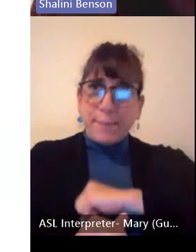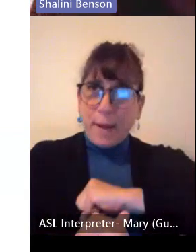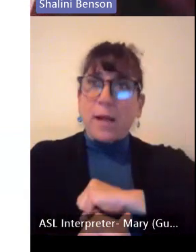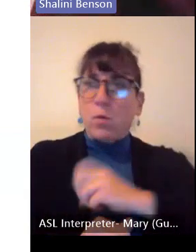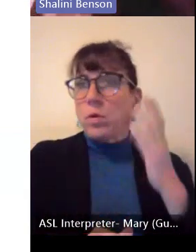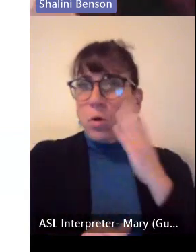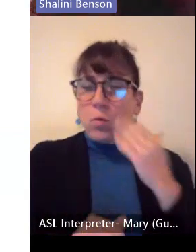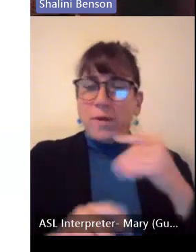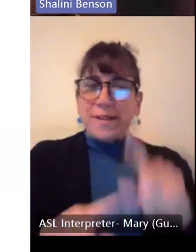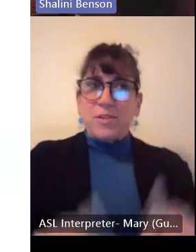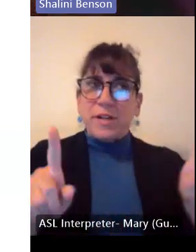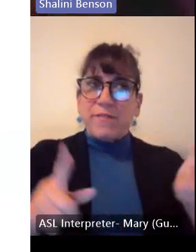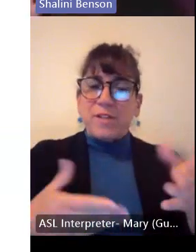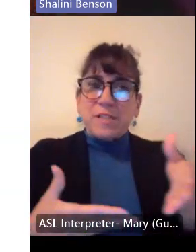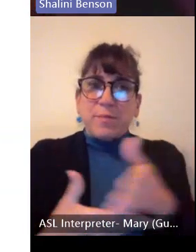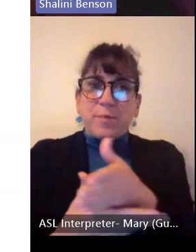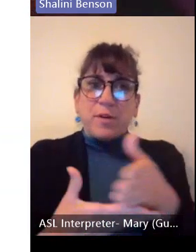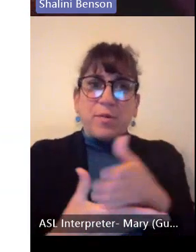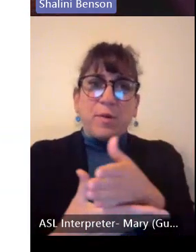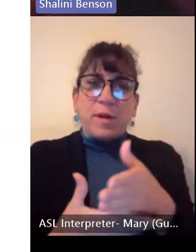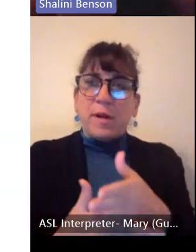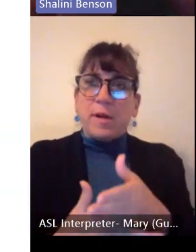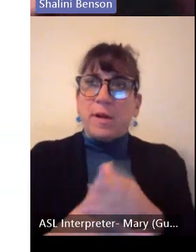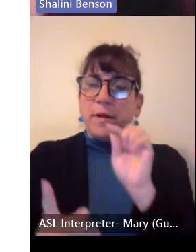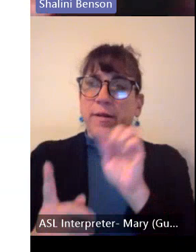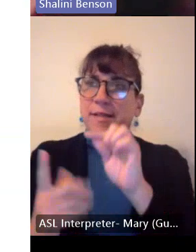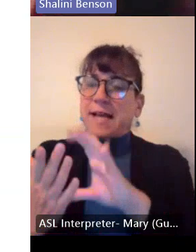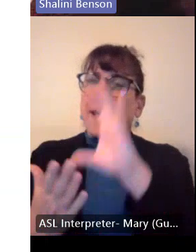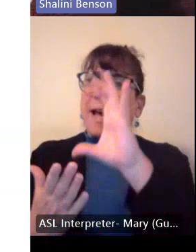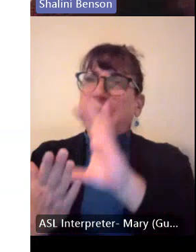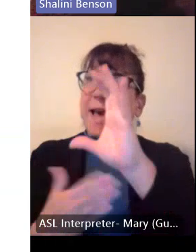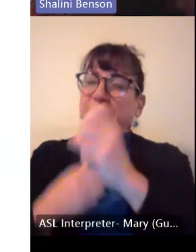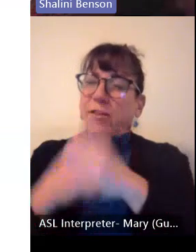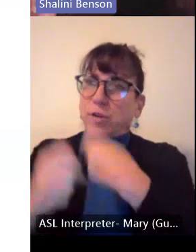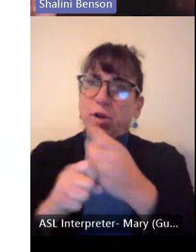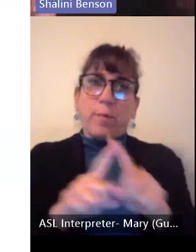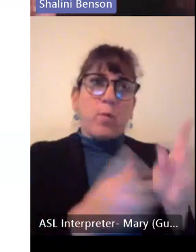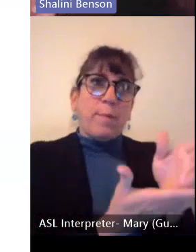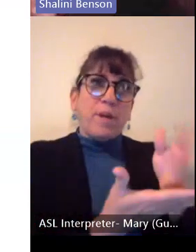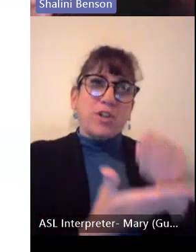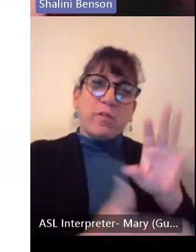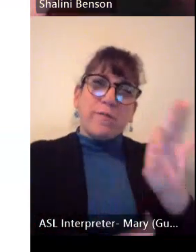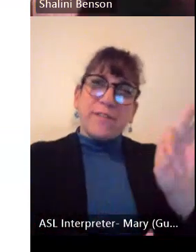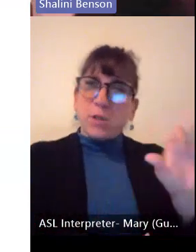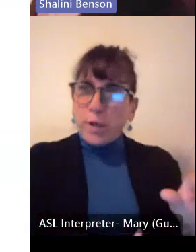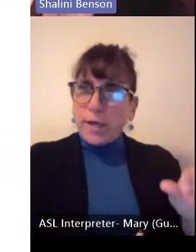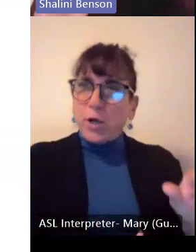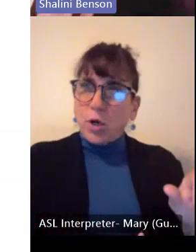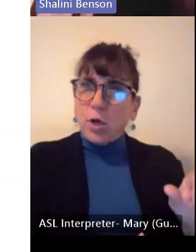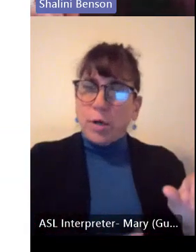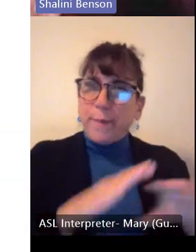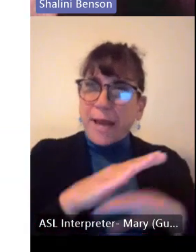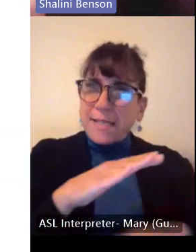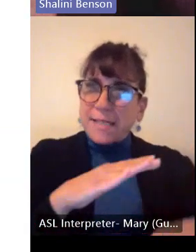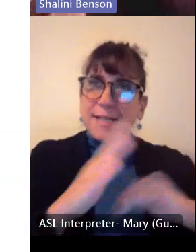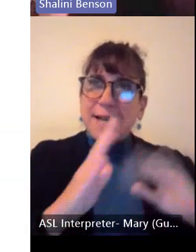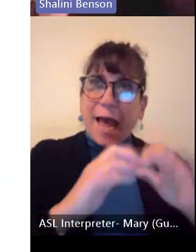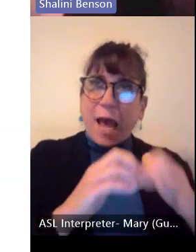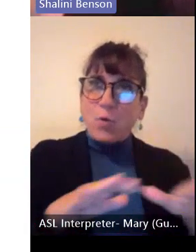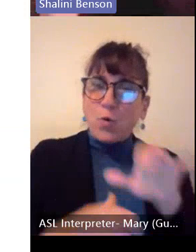we have a difference between pay raises being on a calendar year, but we budget on a fiscal year basis, and how to do